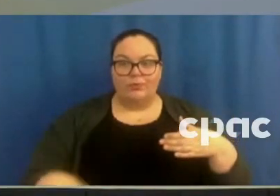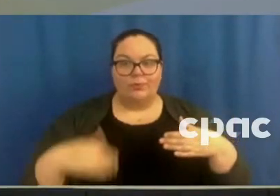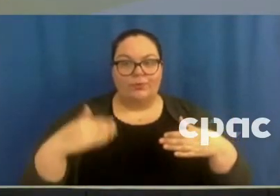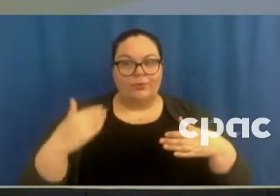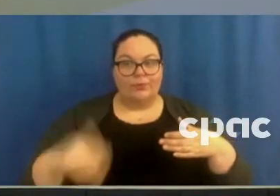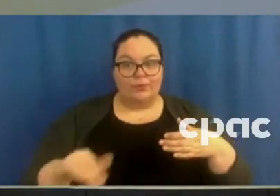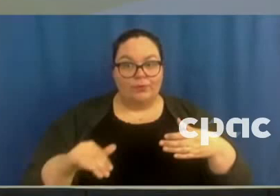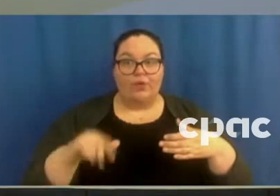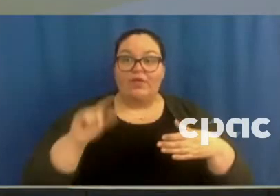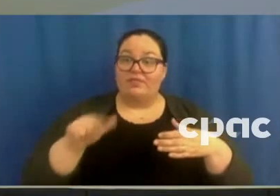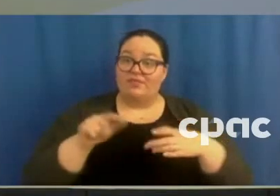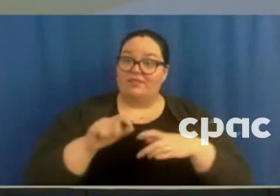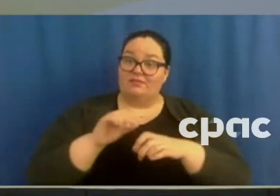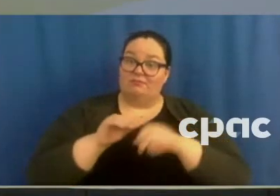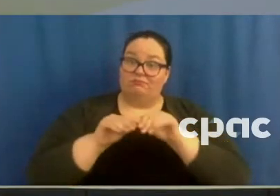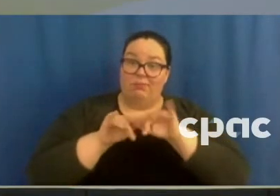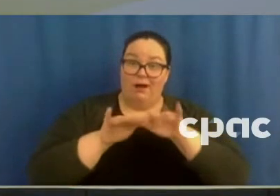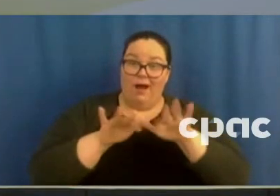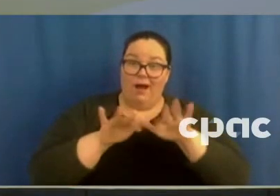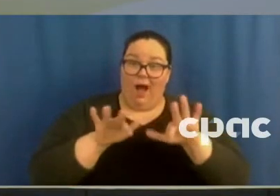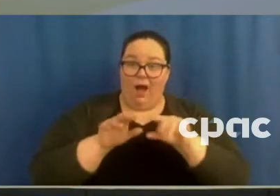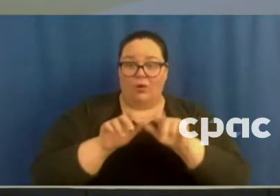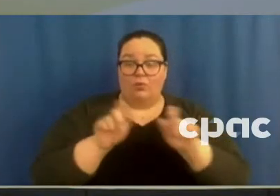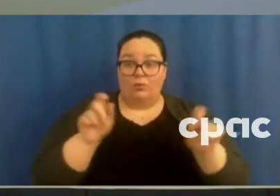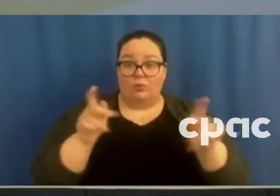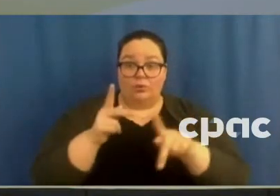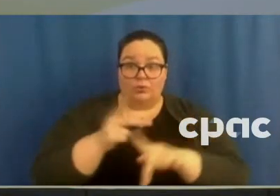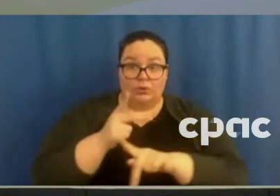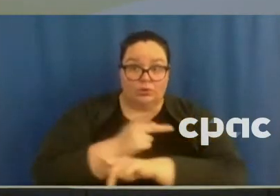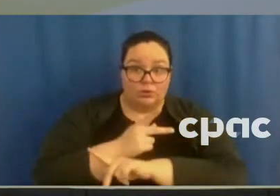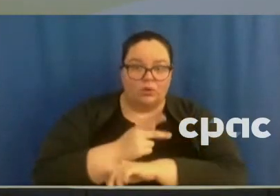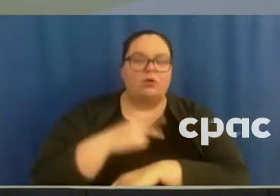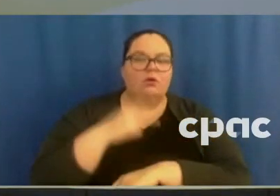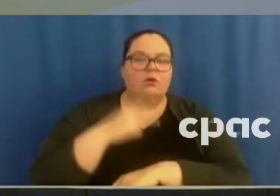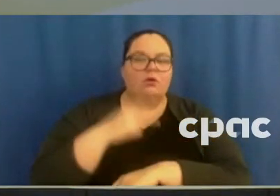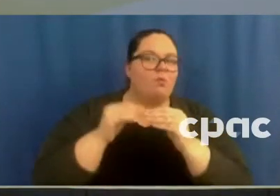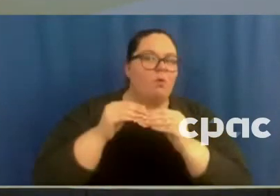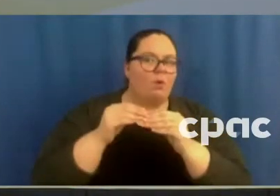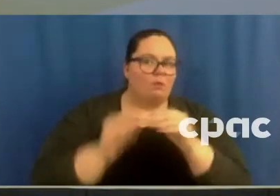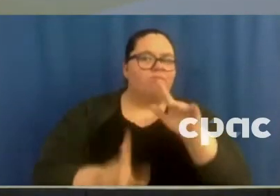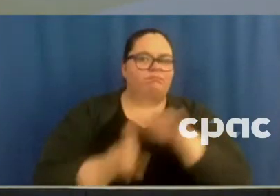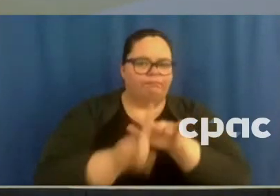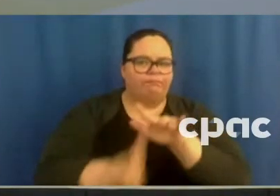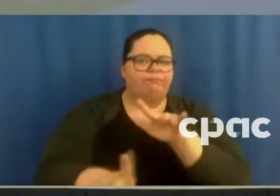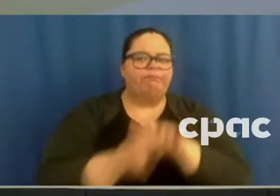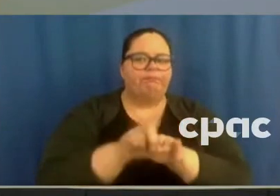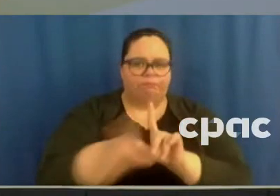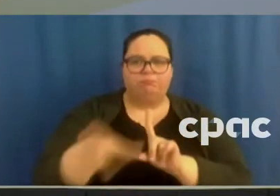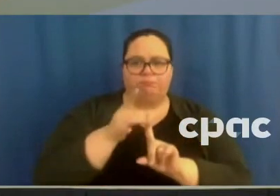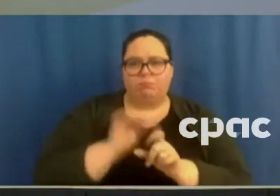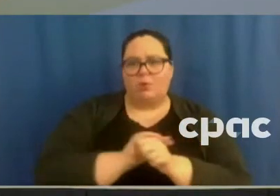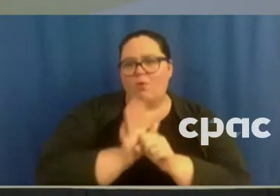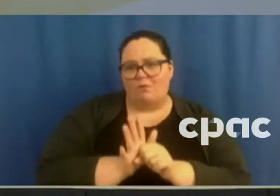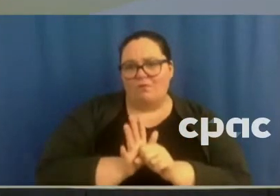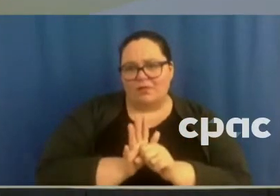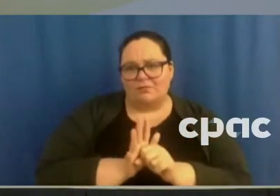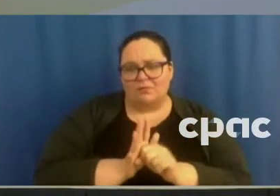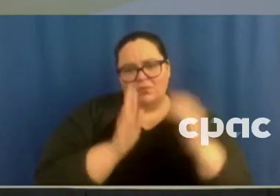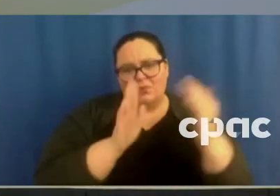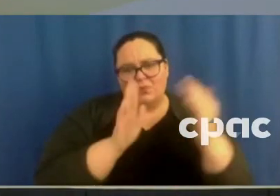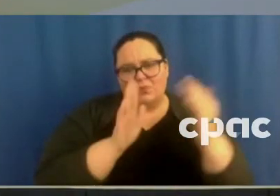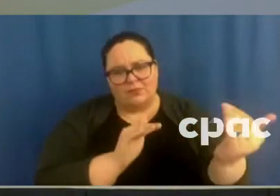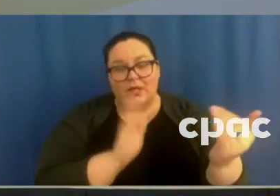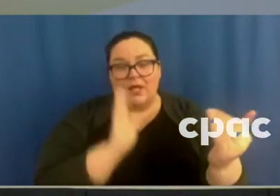to evolve in the coming days, we are expecting to receive more positive cases. This outbreak is likely going